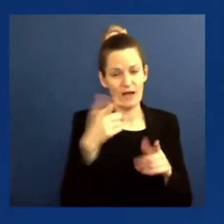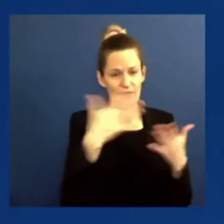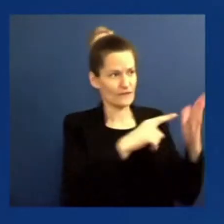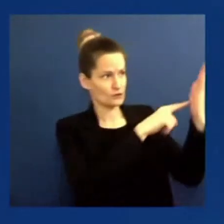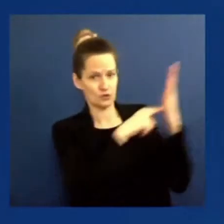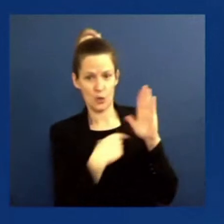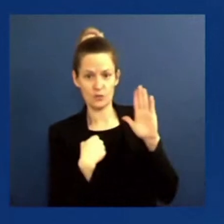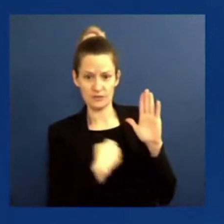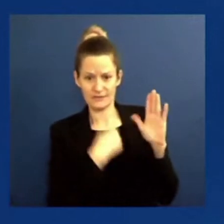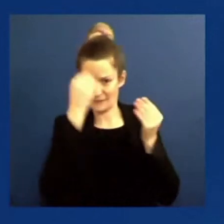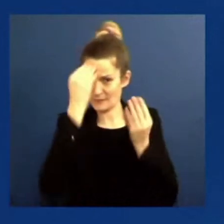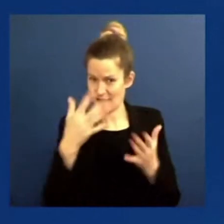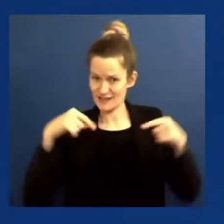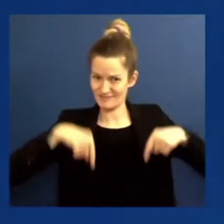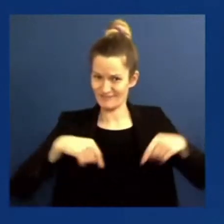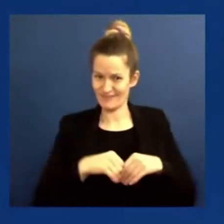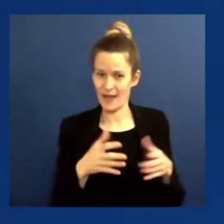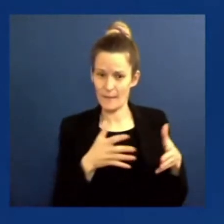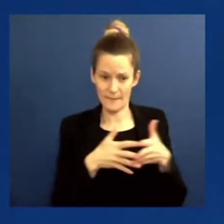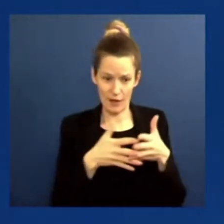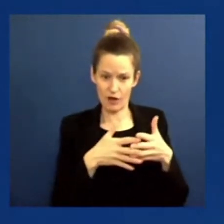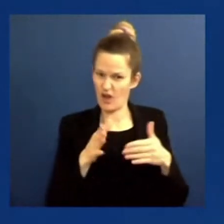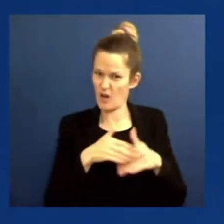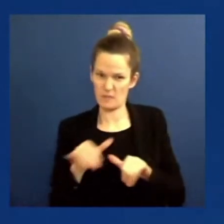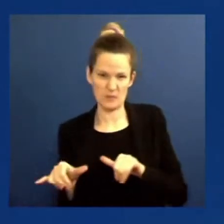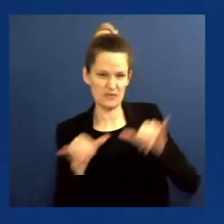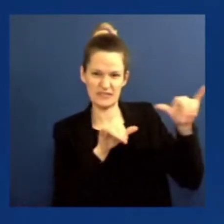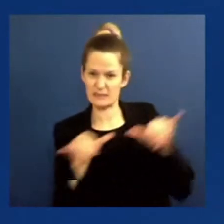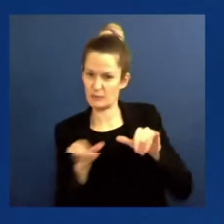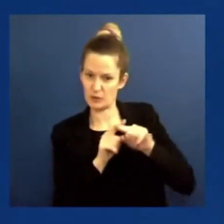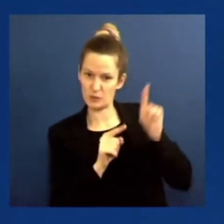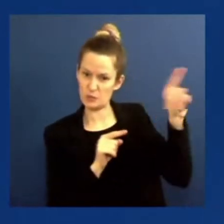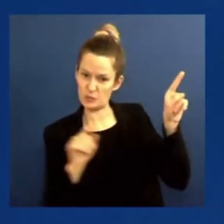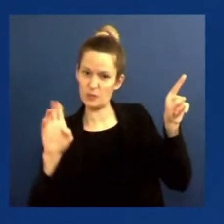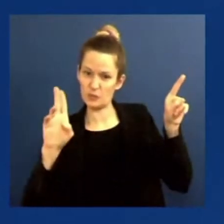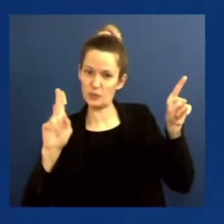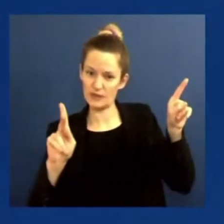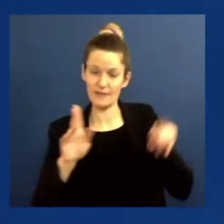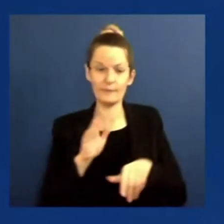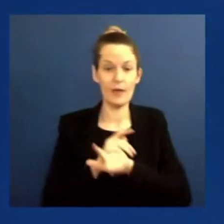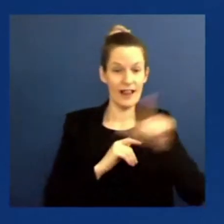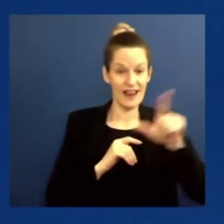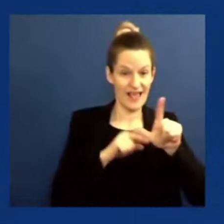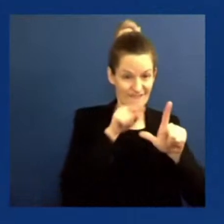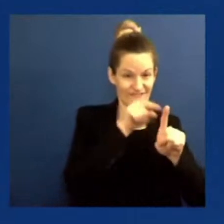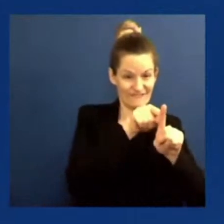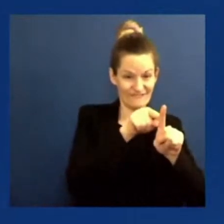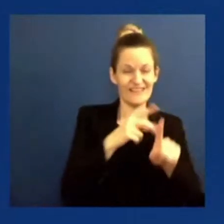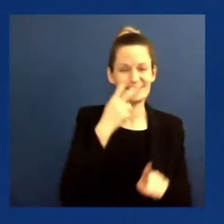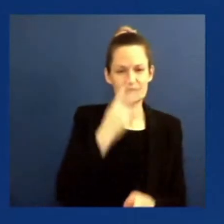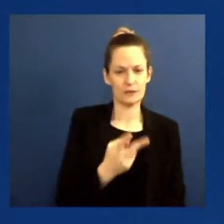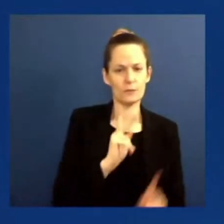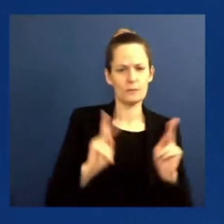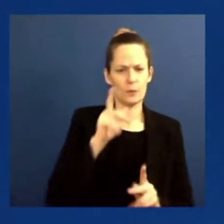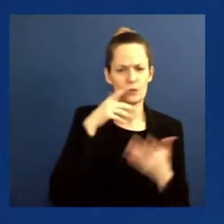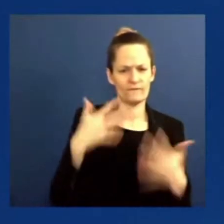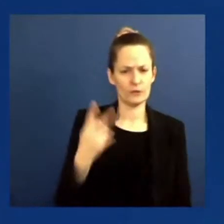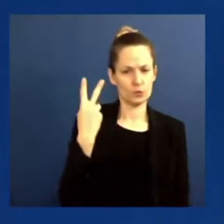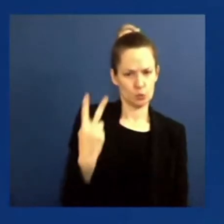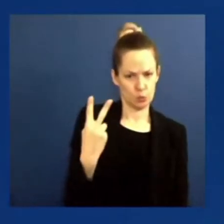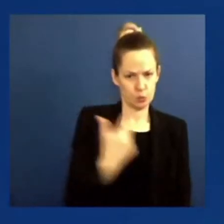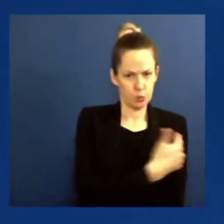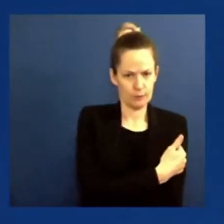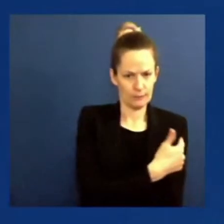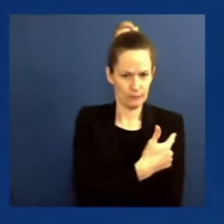symptomatic infection on the left, 2 doses of an mRNA, and this is Omicron, 2 to 4 weeks later,